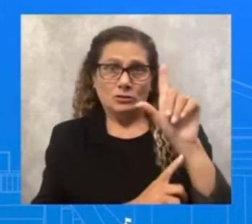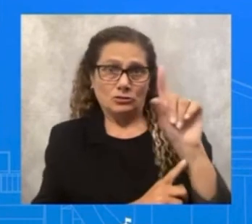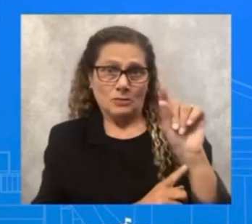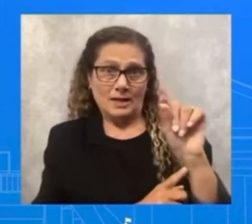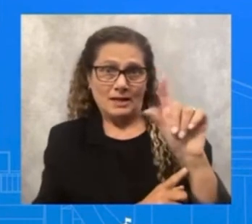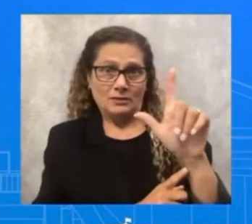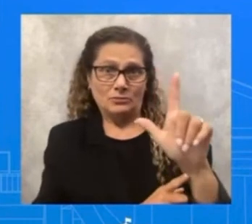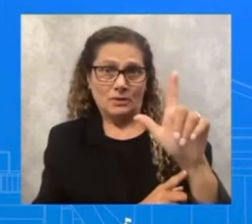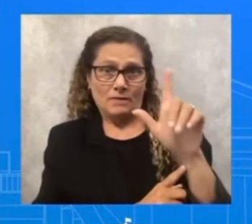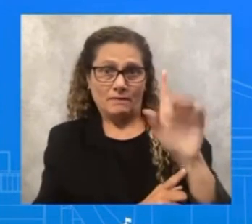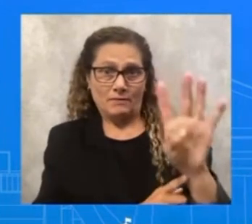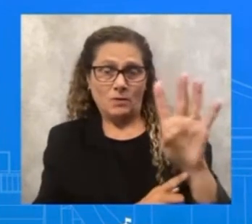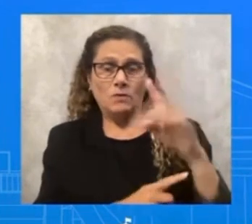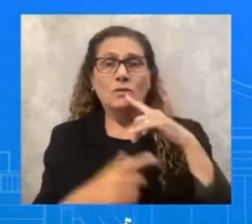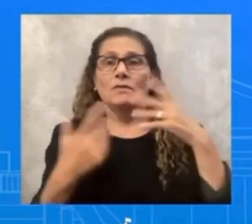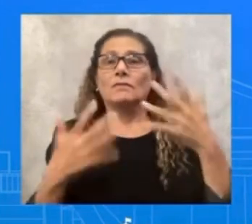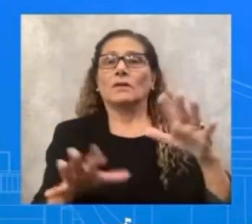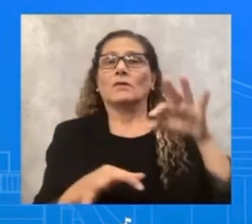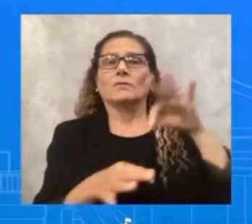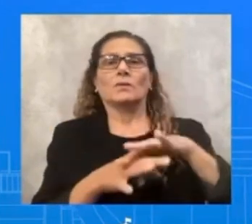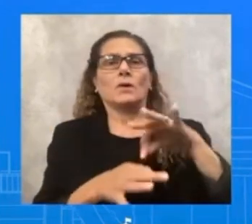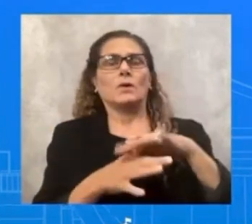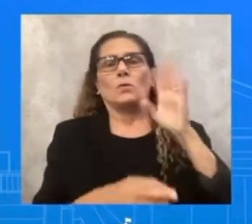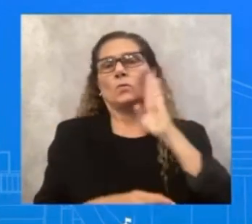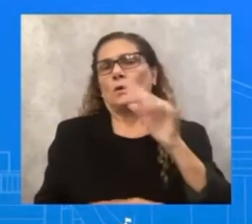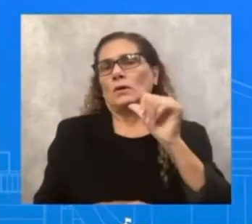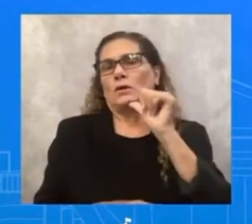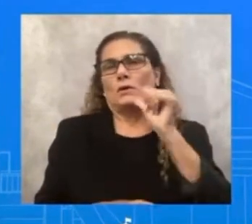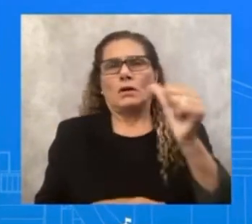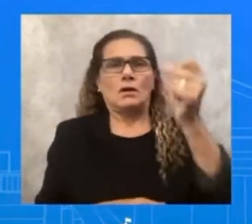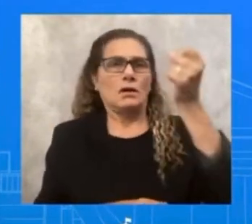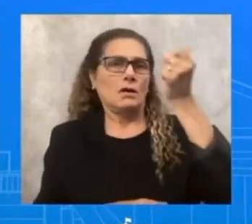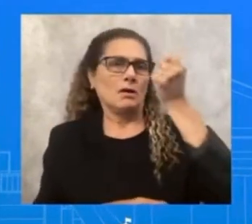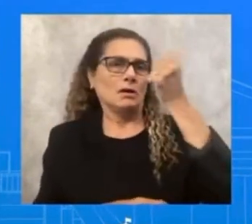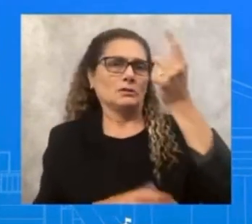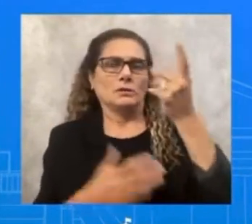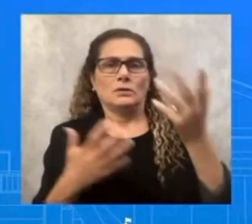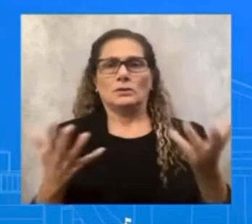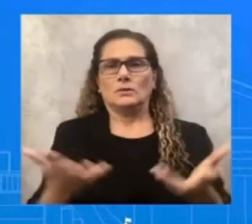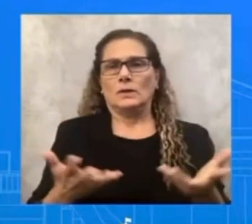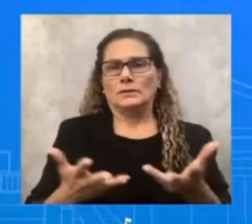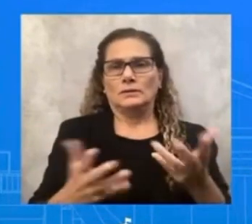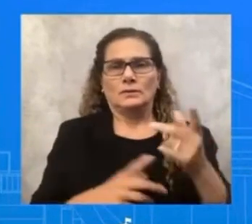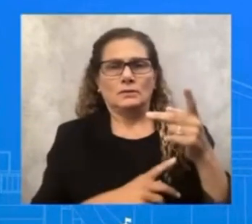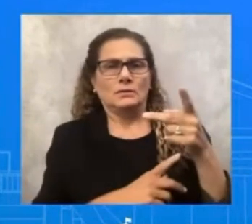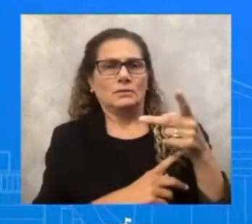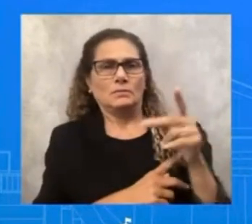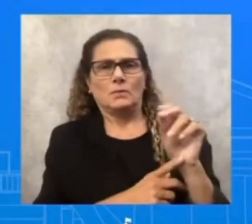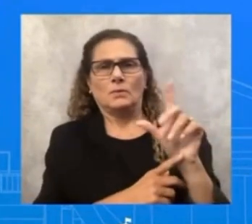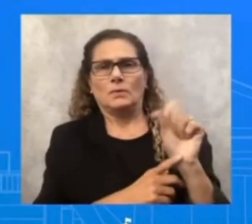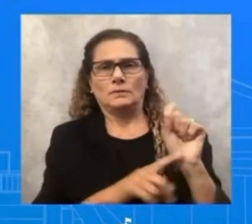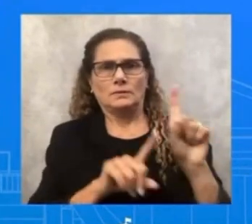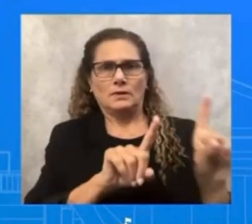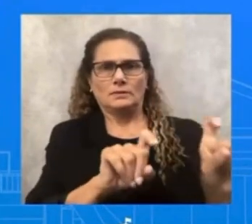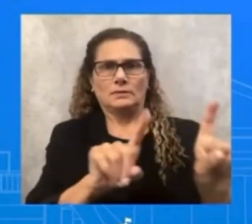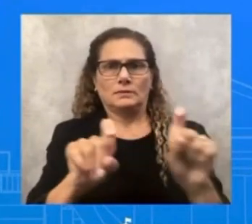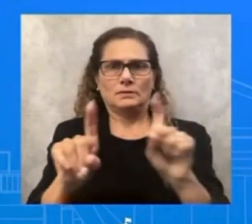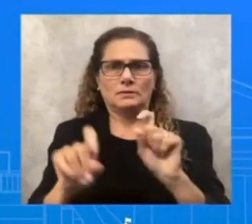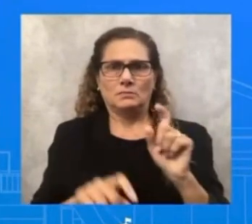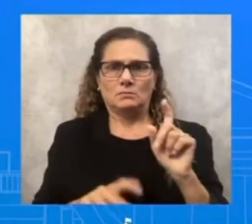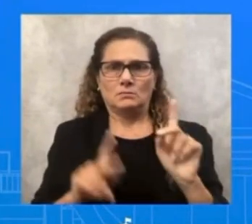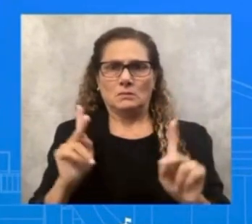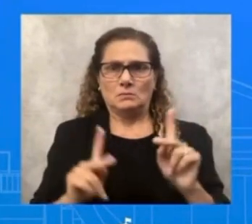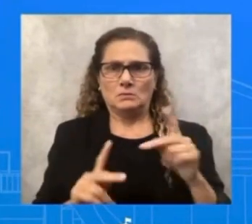don't understand everything the president has done. Polls keep showing that people are broadly unhappy with the president's handling